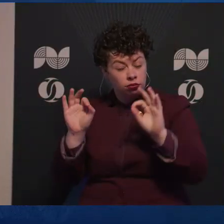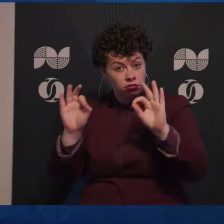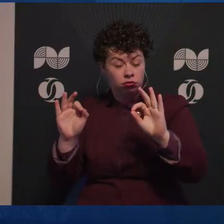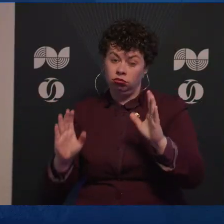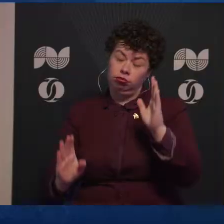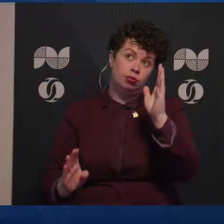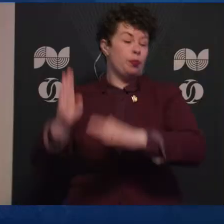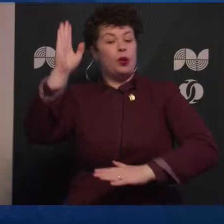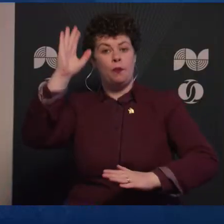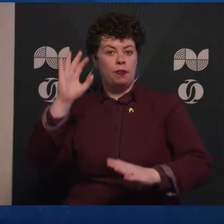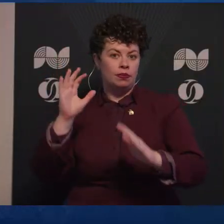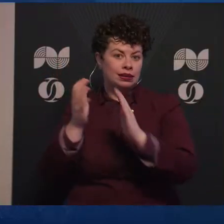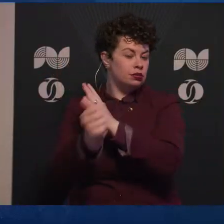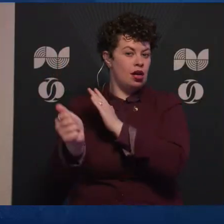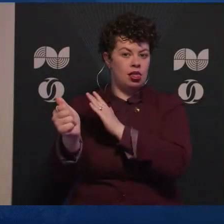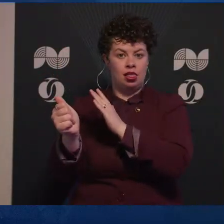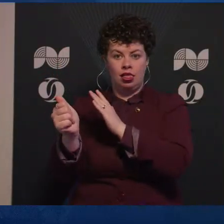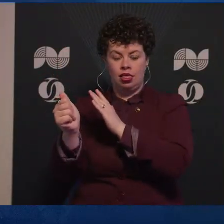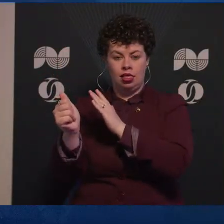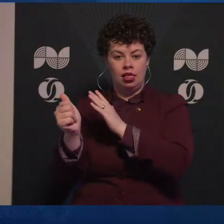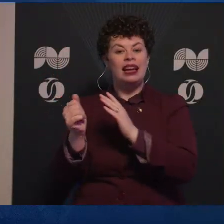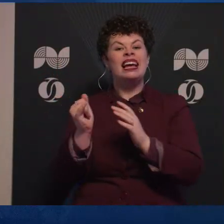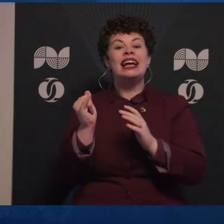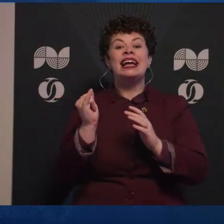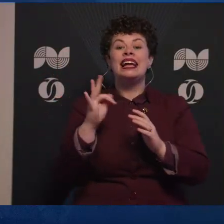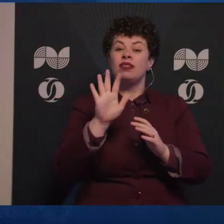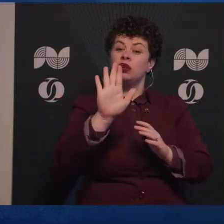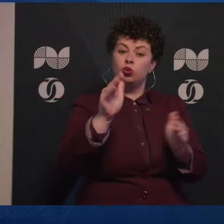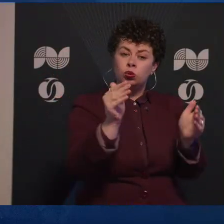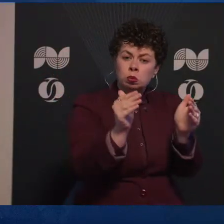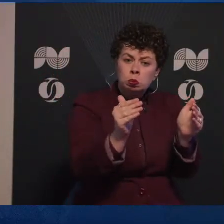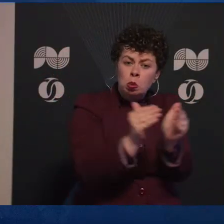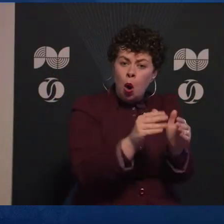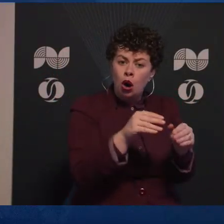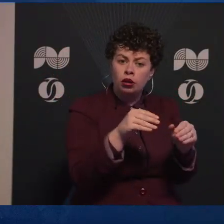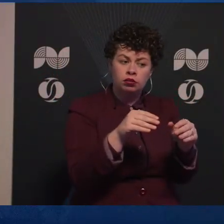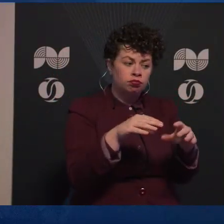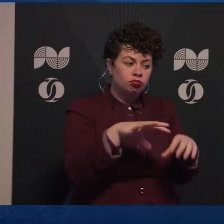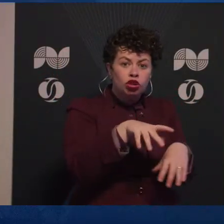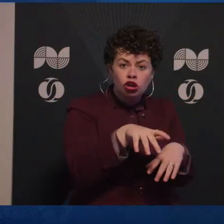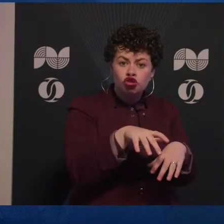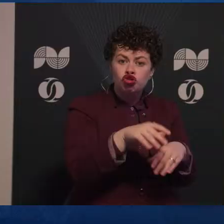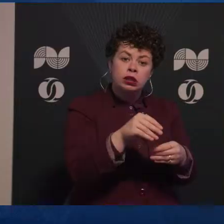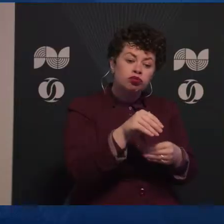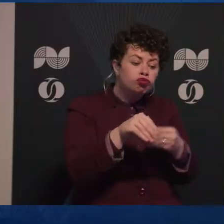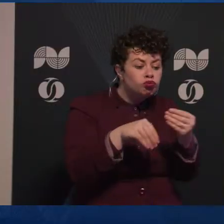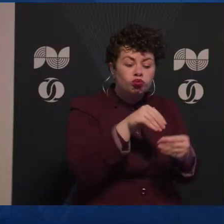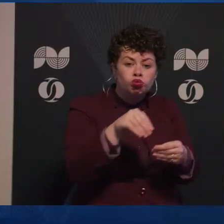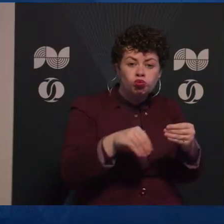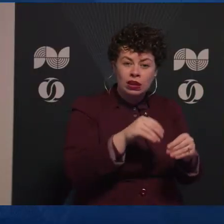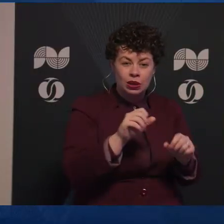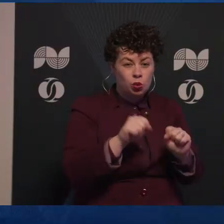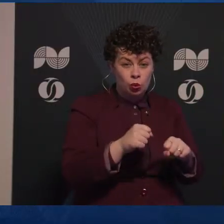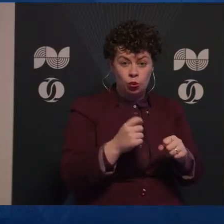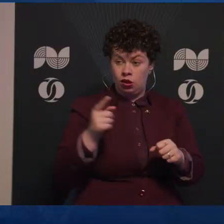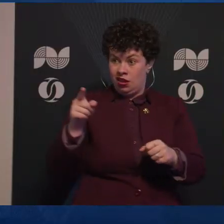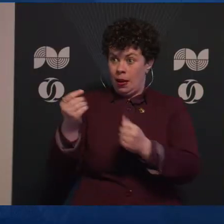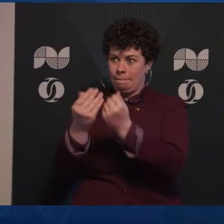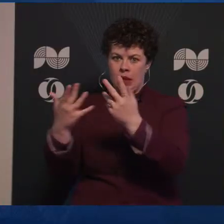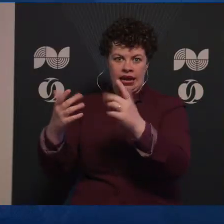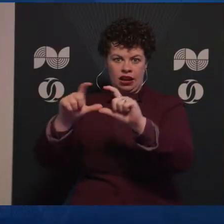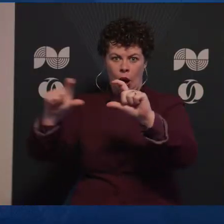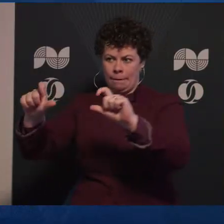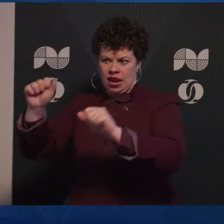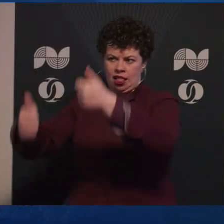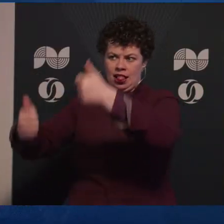good. If you are a small country, a small market that can sustain only one player in a given industry,